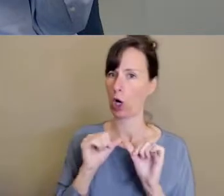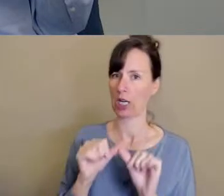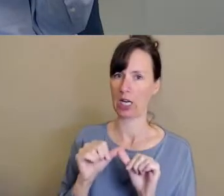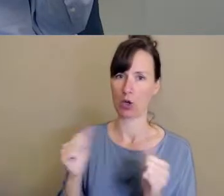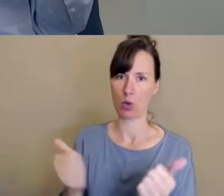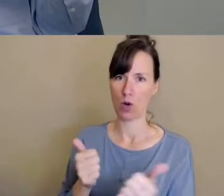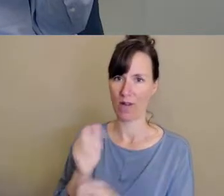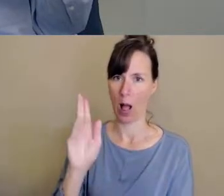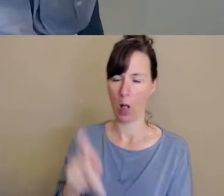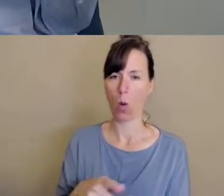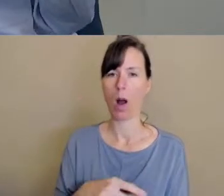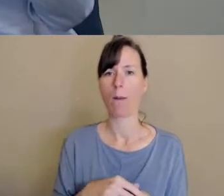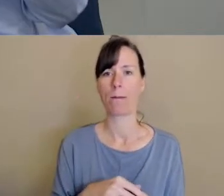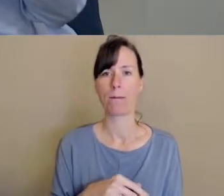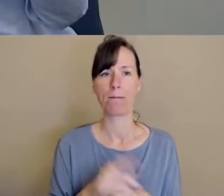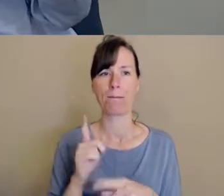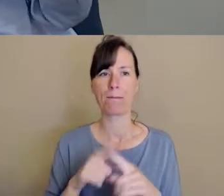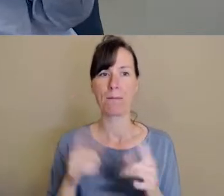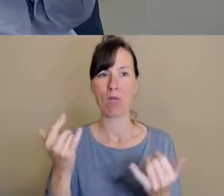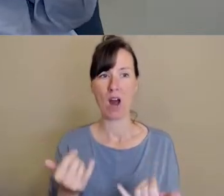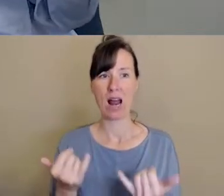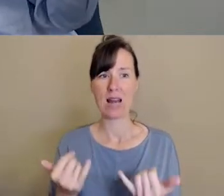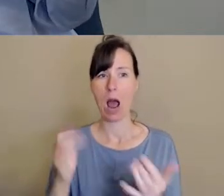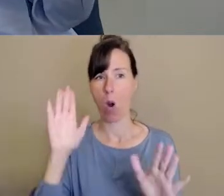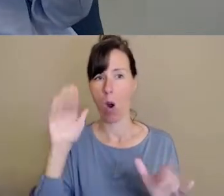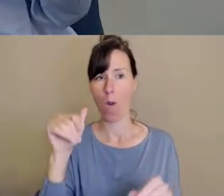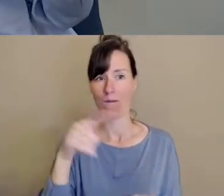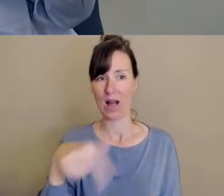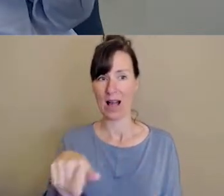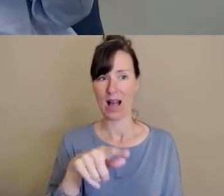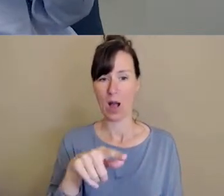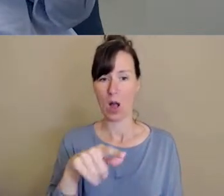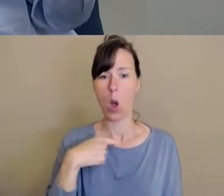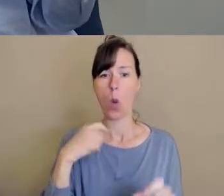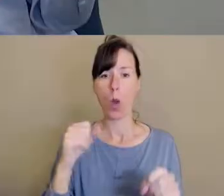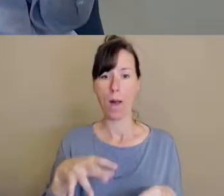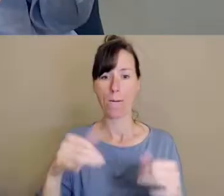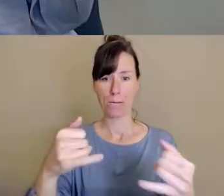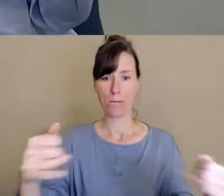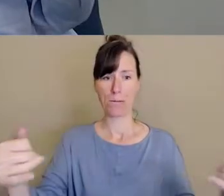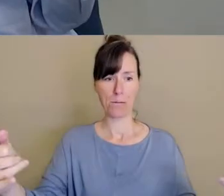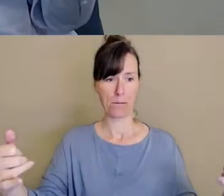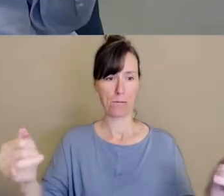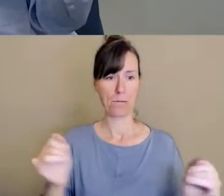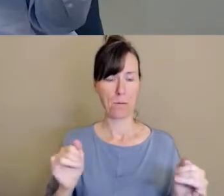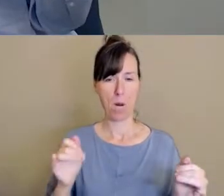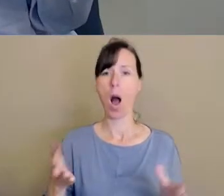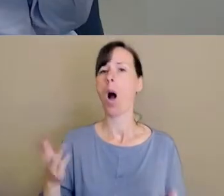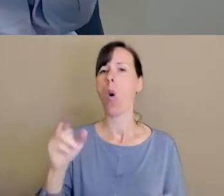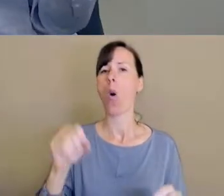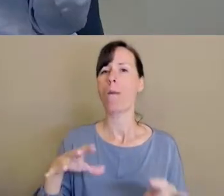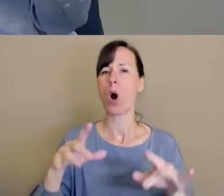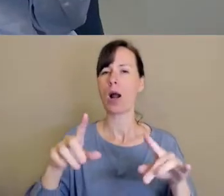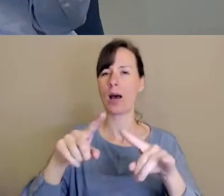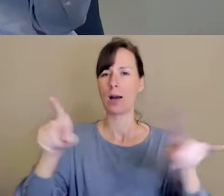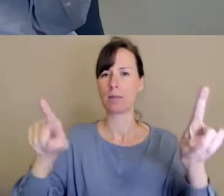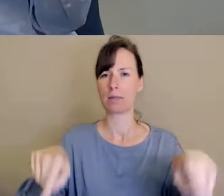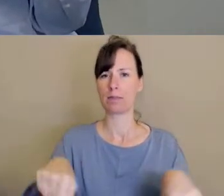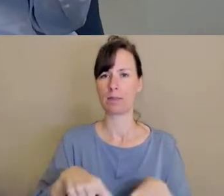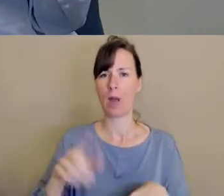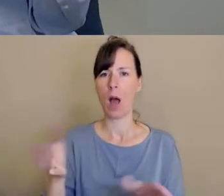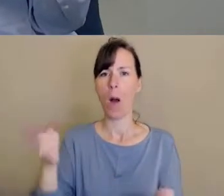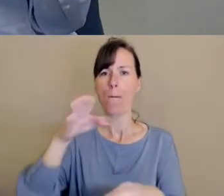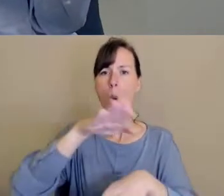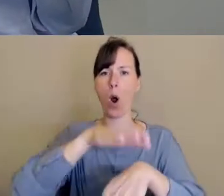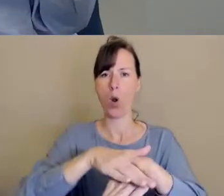that. But right now, hopefully the area, we put a board over it, the area is at least temporarily safe.